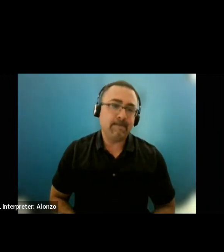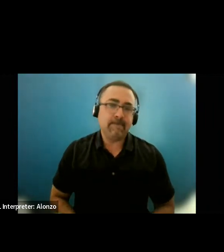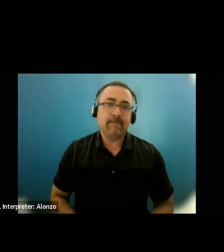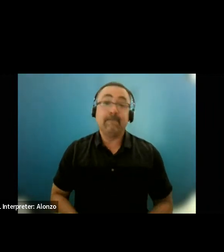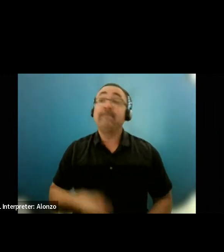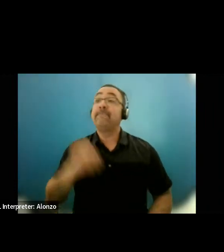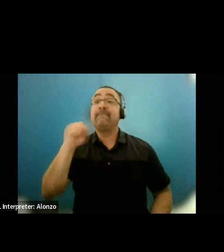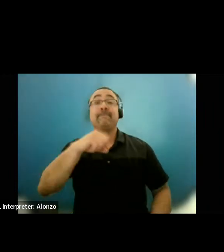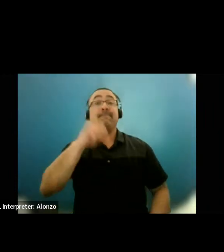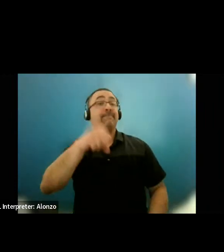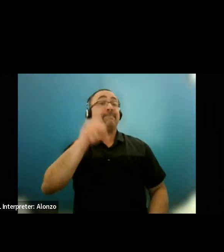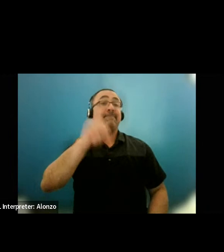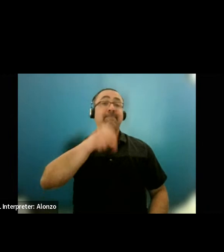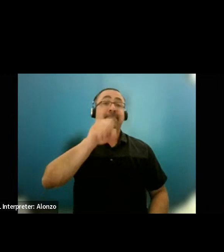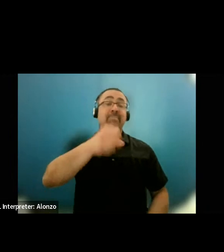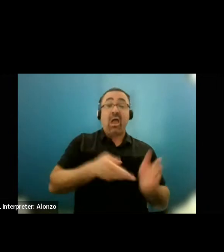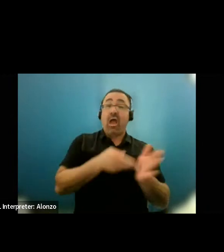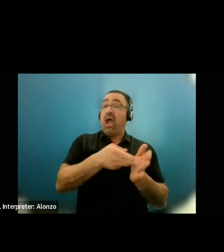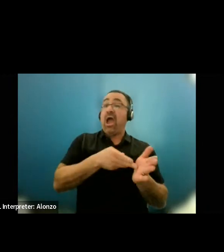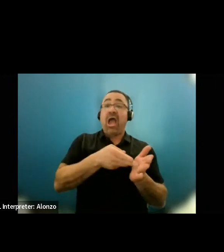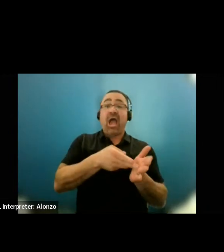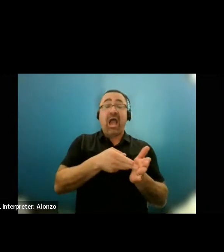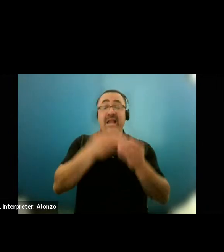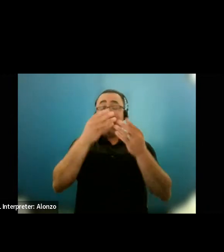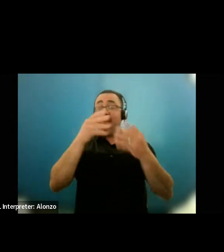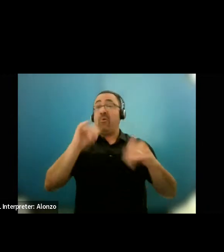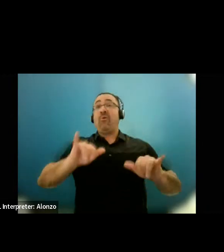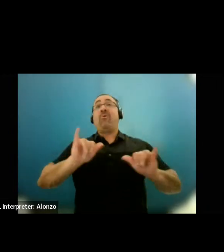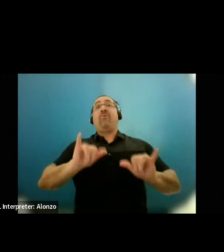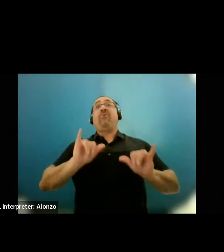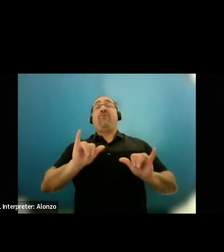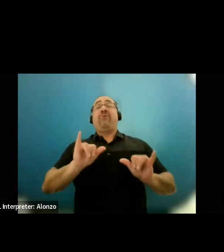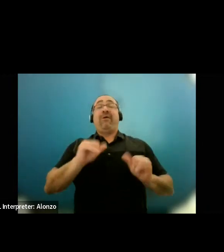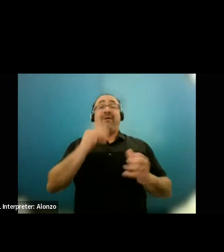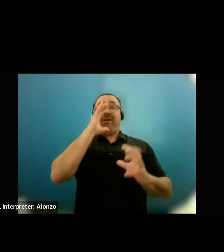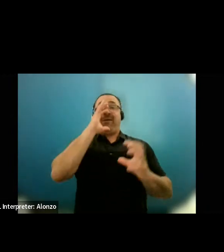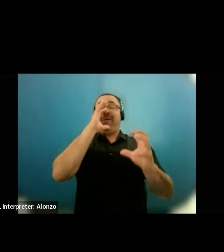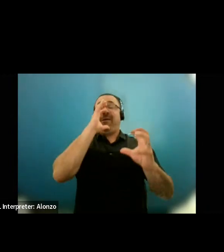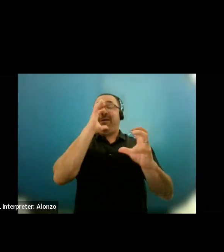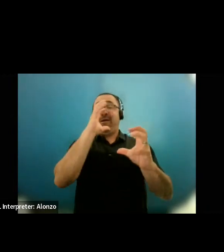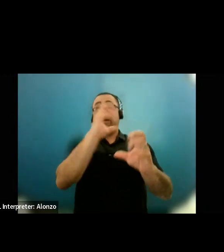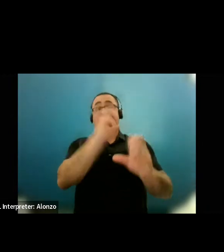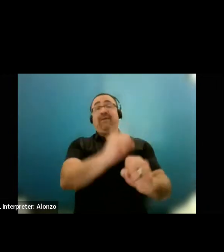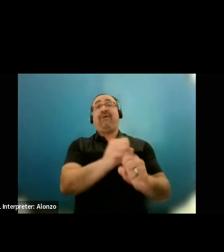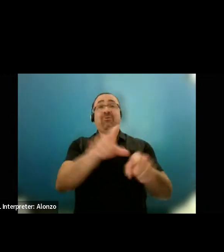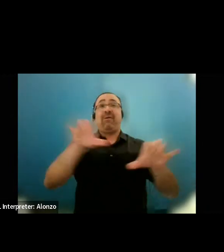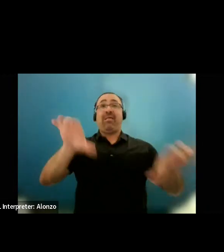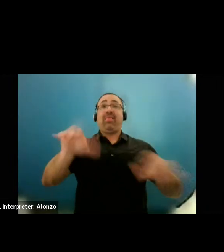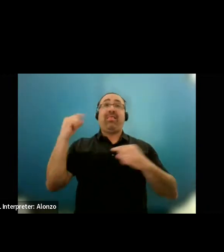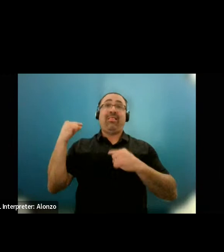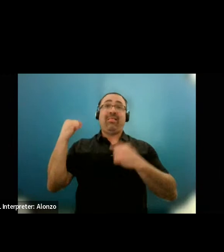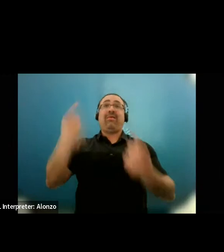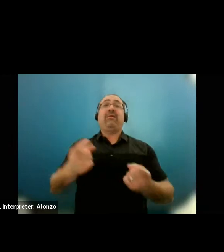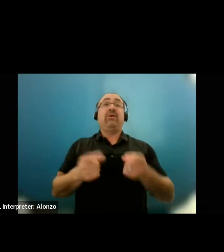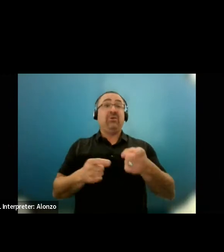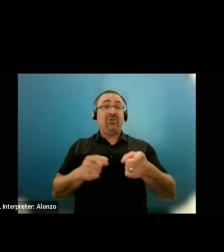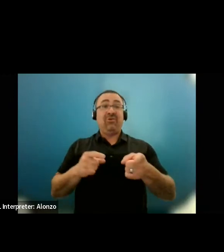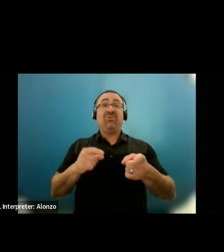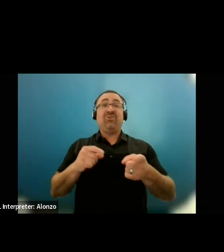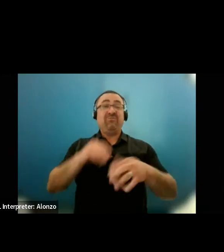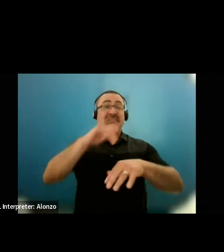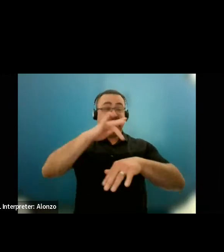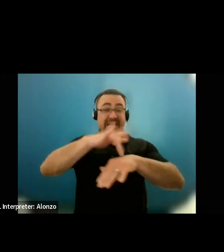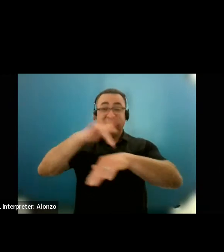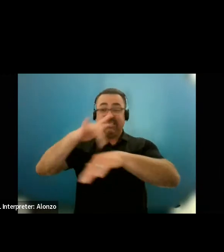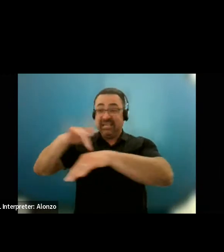Yeah. Like, honestly, it's very fascinating to know like everything that you have done, because like you have done a bit of